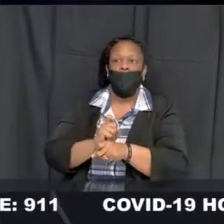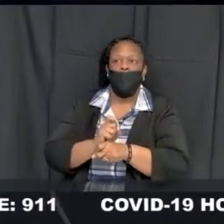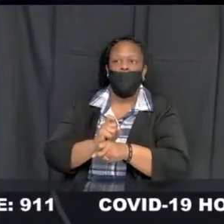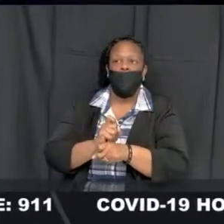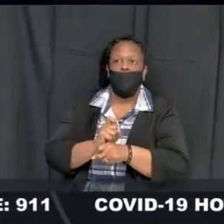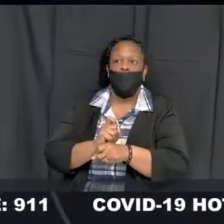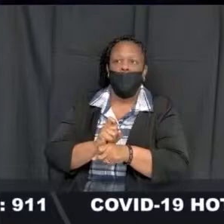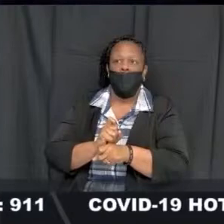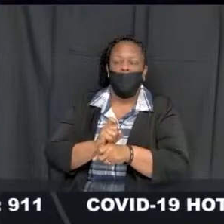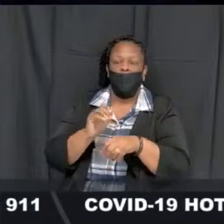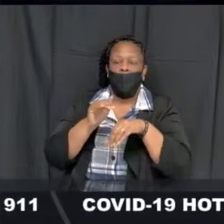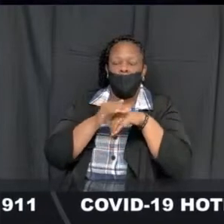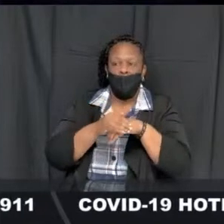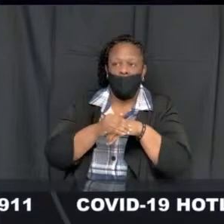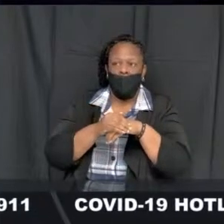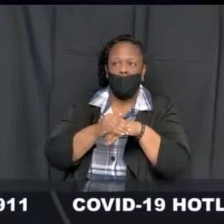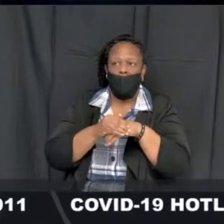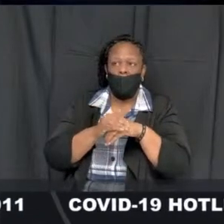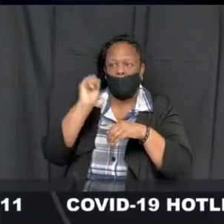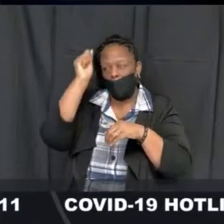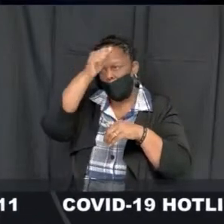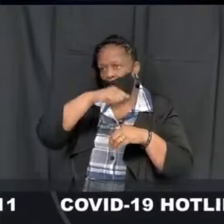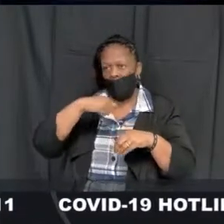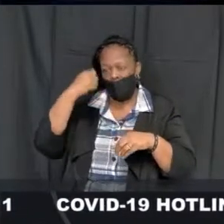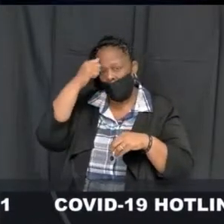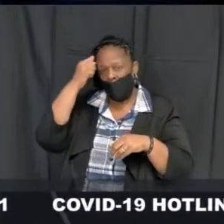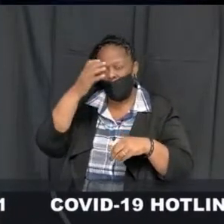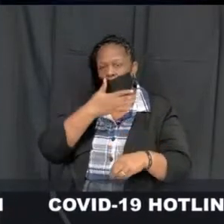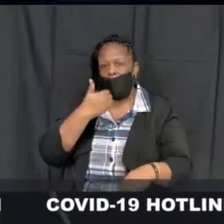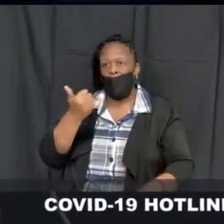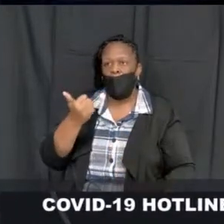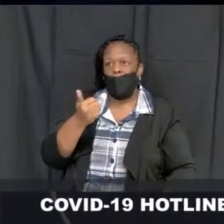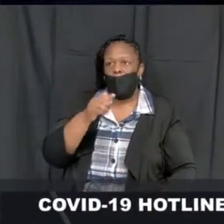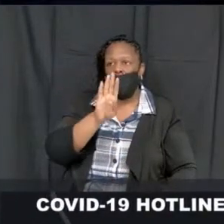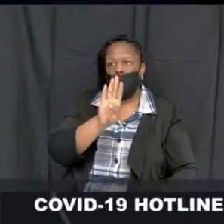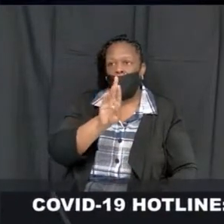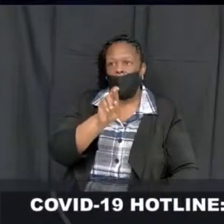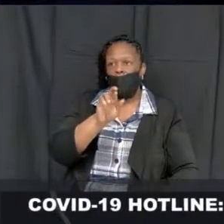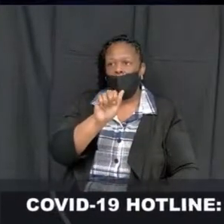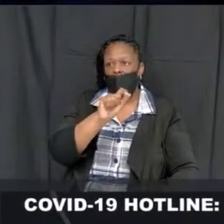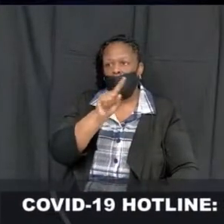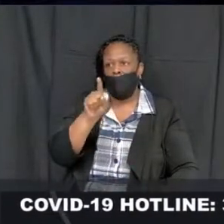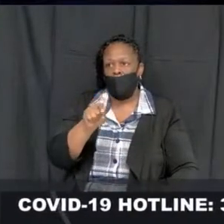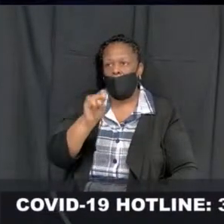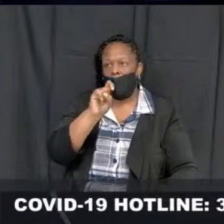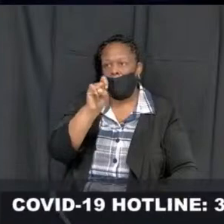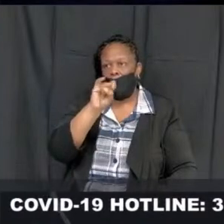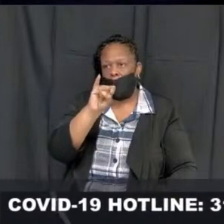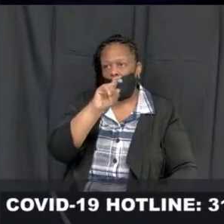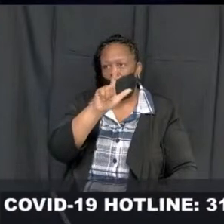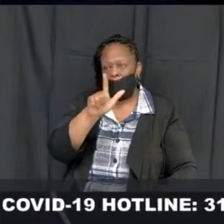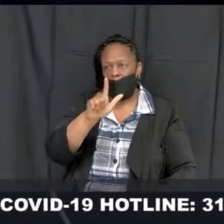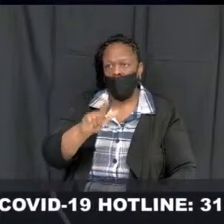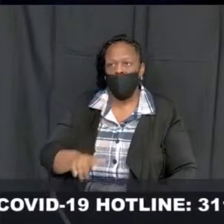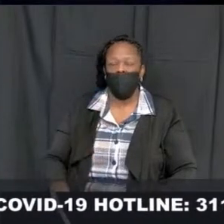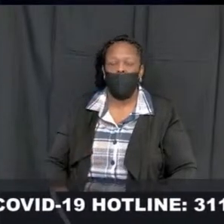South Africa, and Brazil, because internationally we are monitoring 3